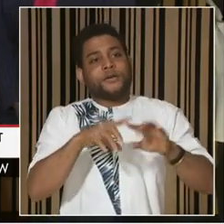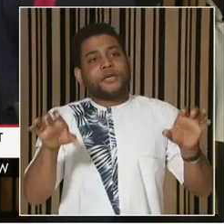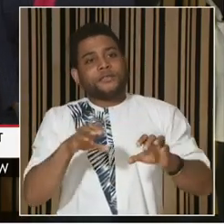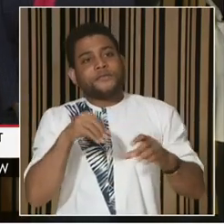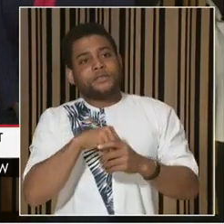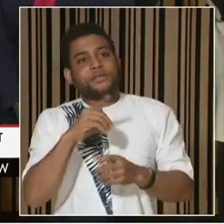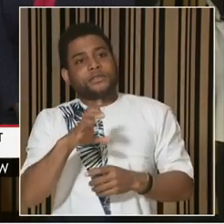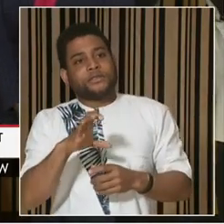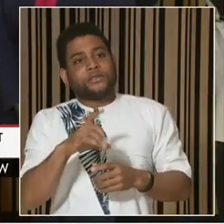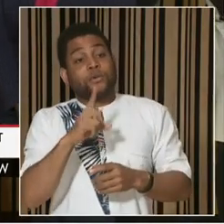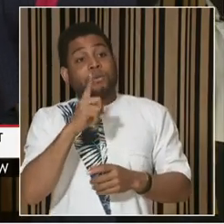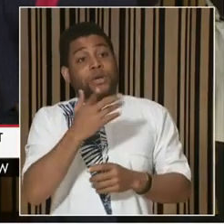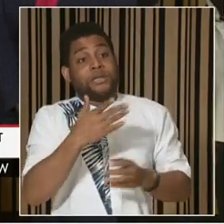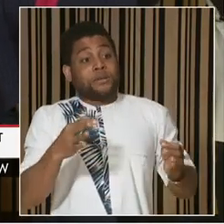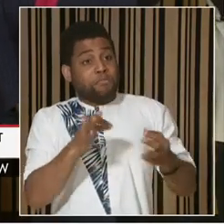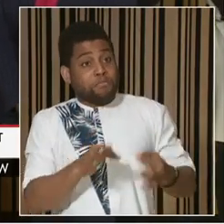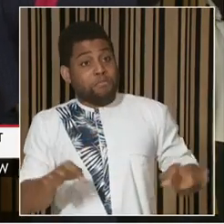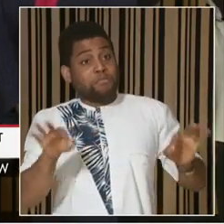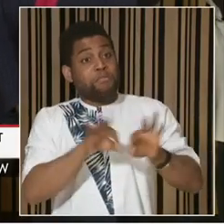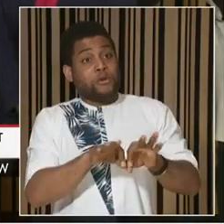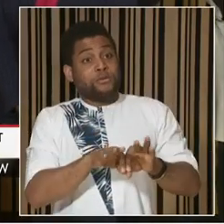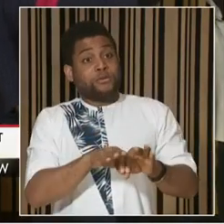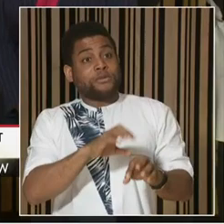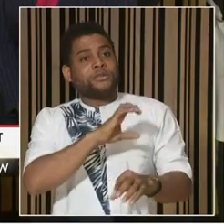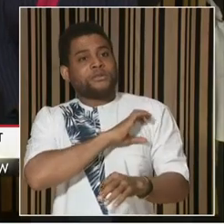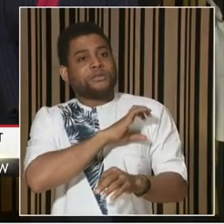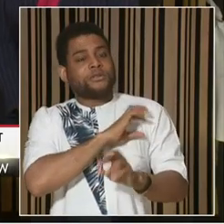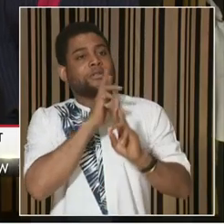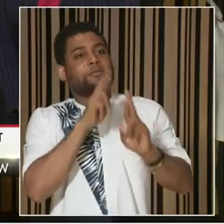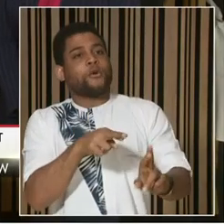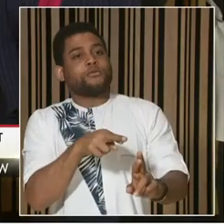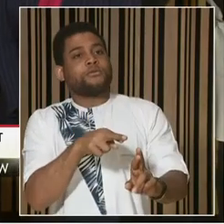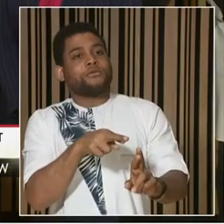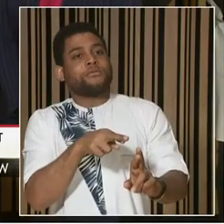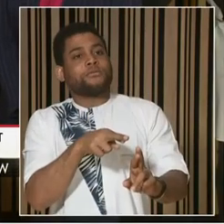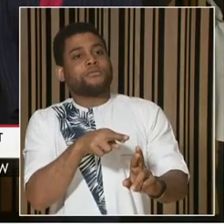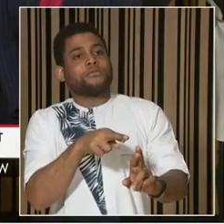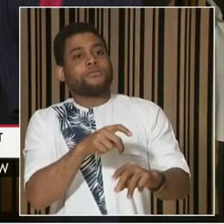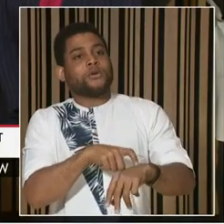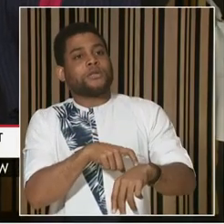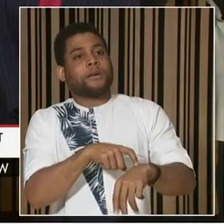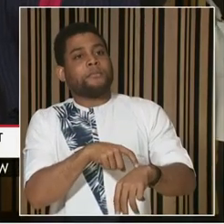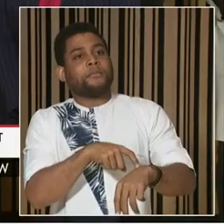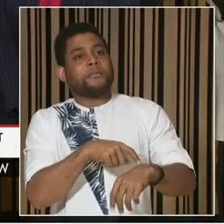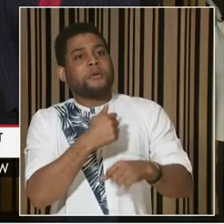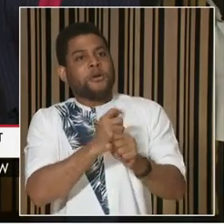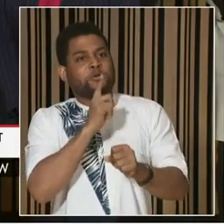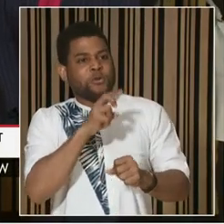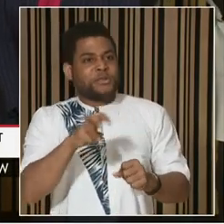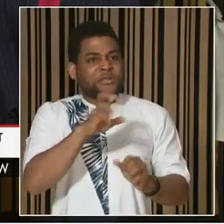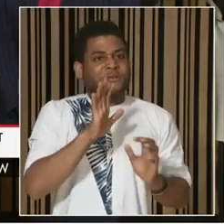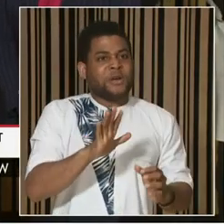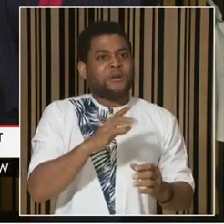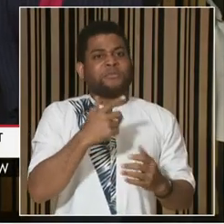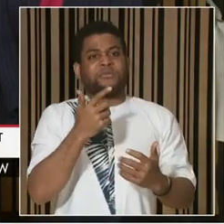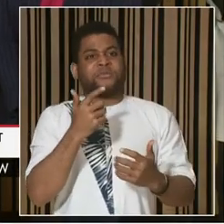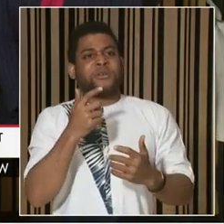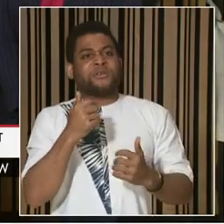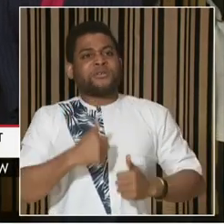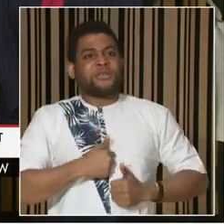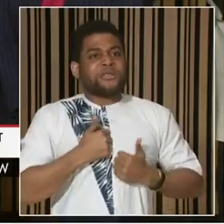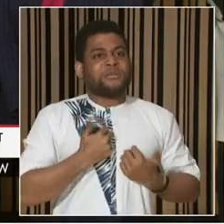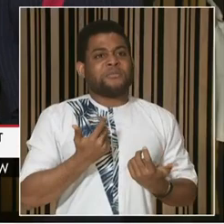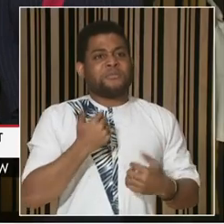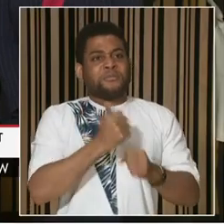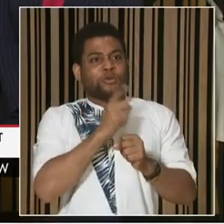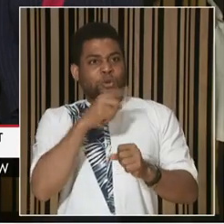to me is their response times, and that given our population, workers, tourists, visitors, that they're meeting it. And of course, we look at